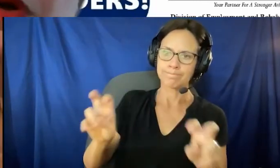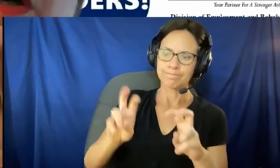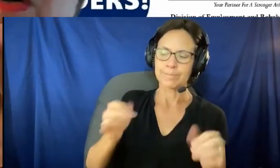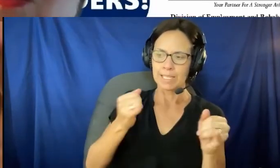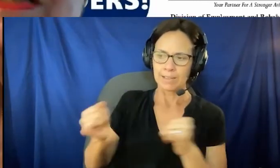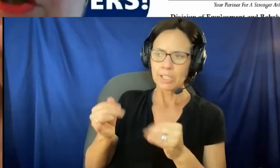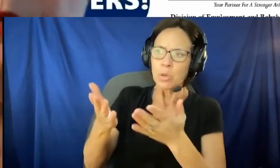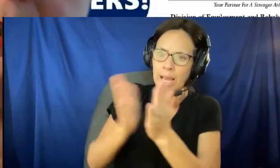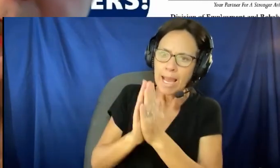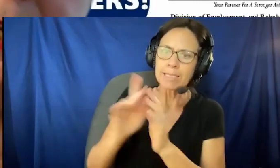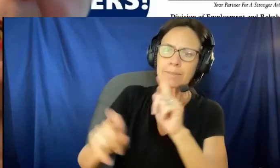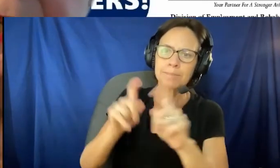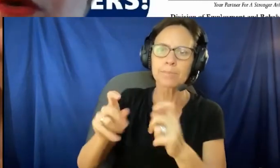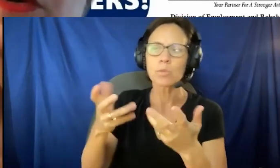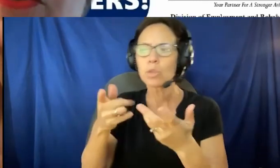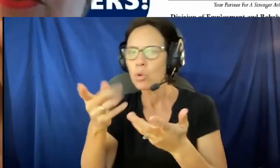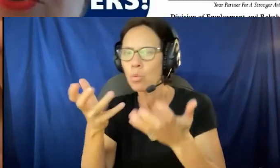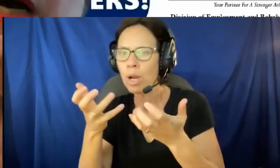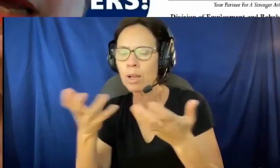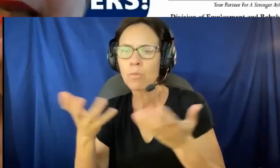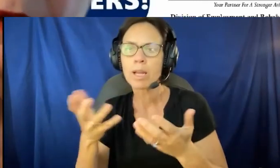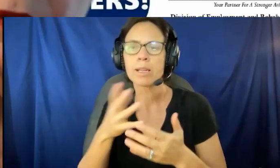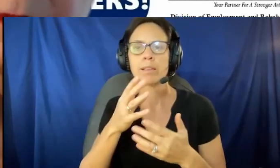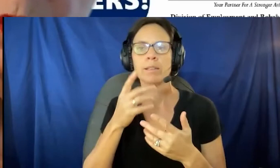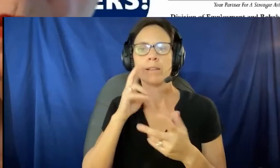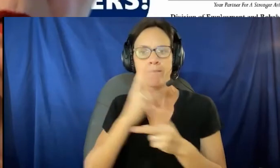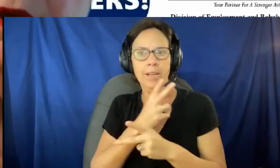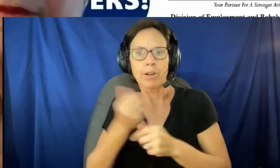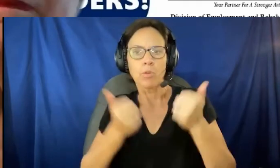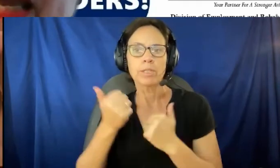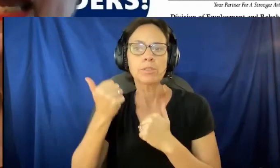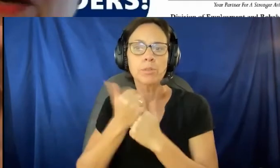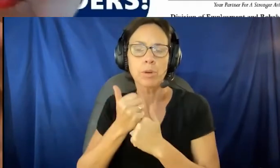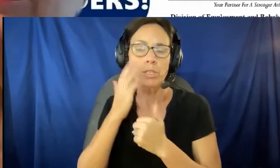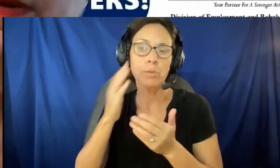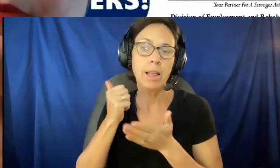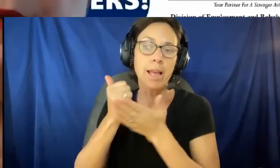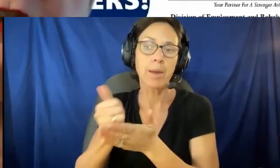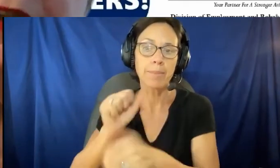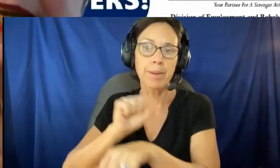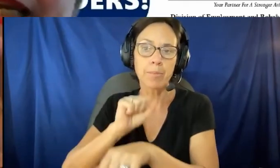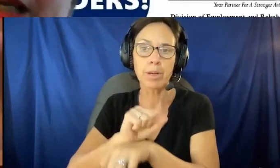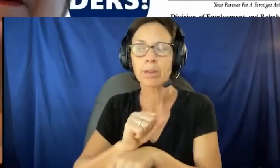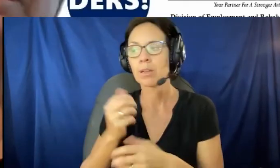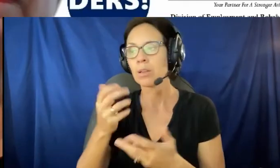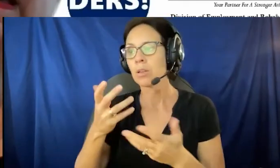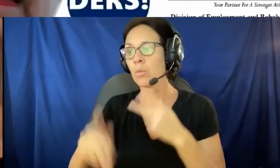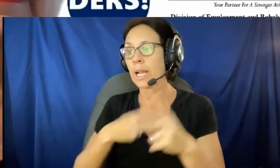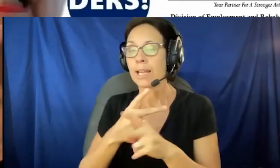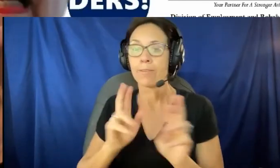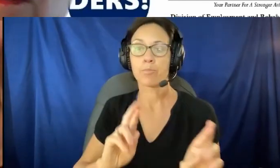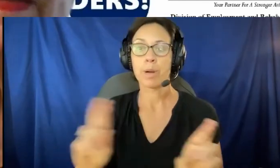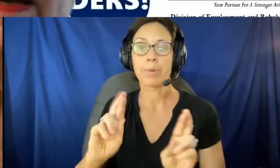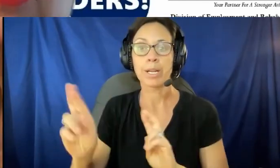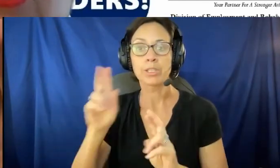do, what supports they need in order to allow them to work, and what preparation they need,